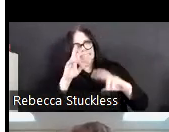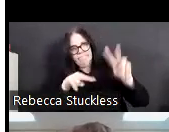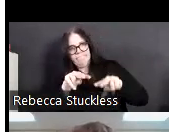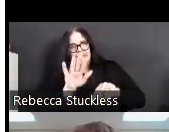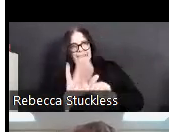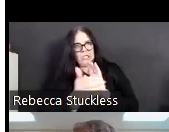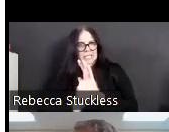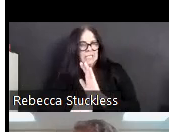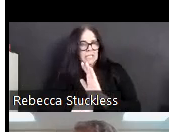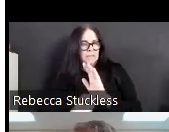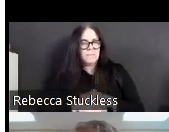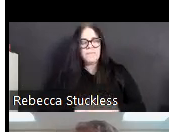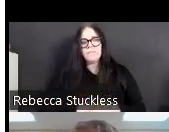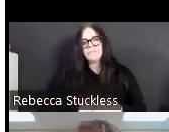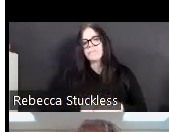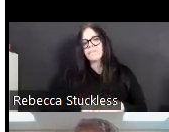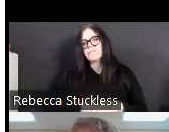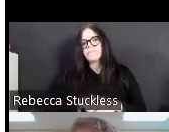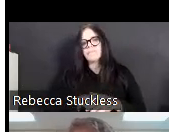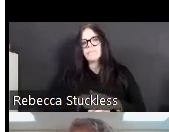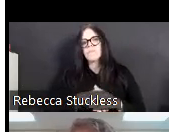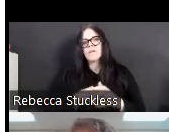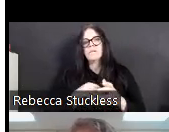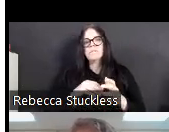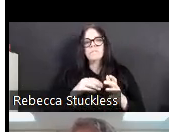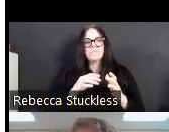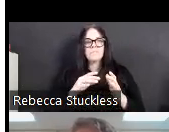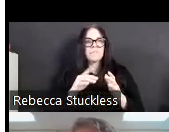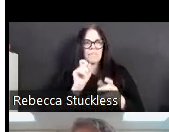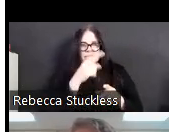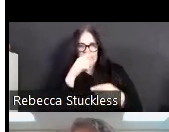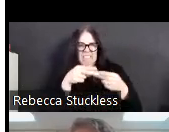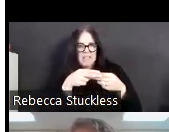lies. So I'll get you to advance.